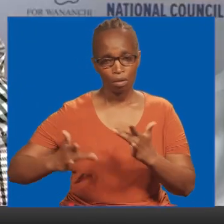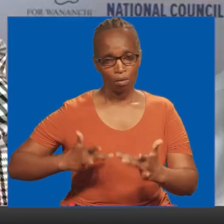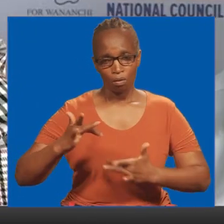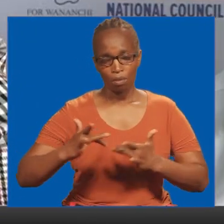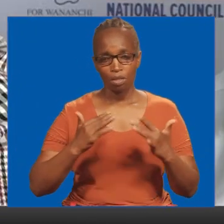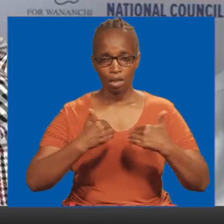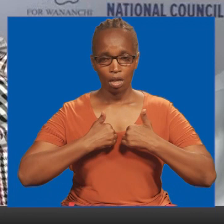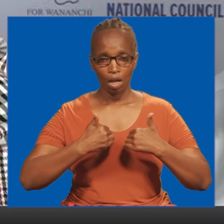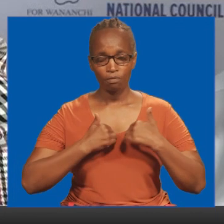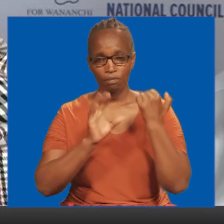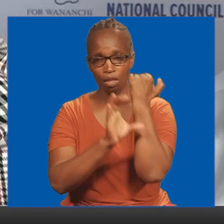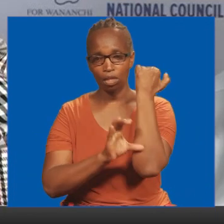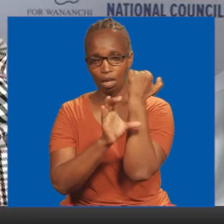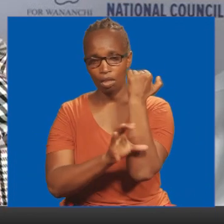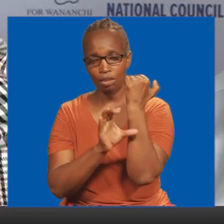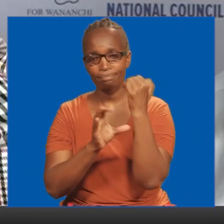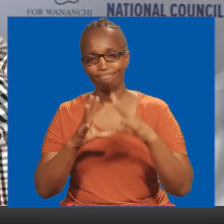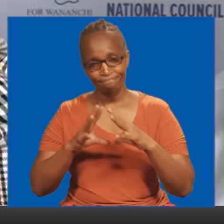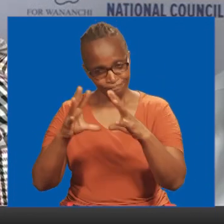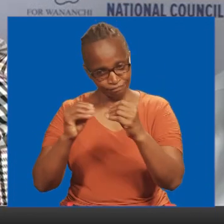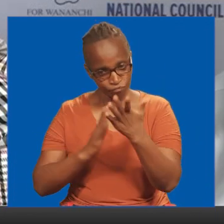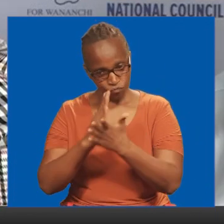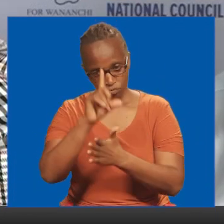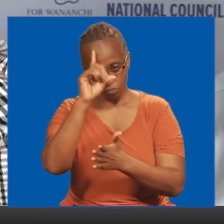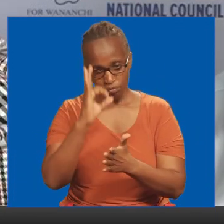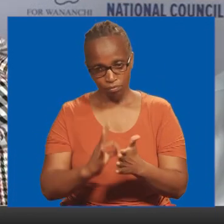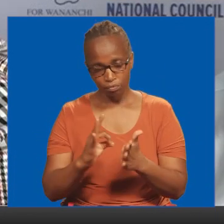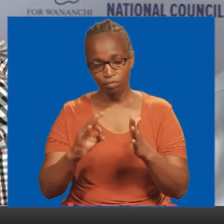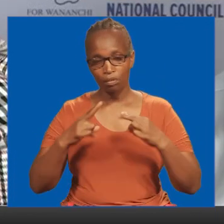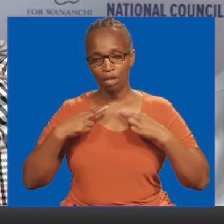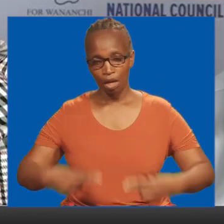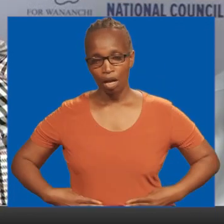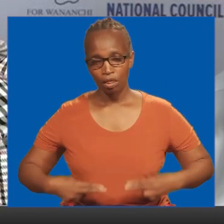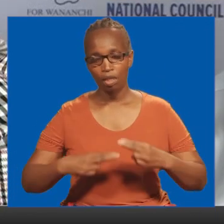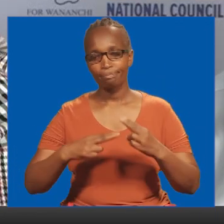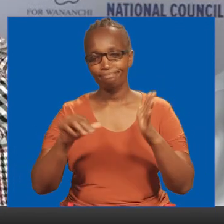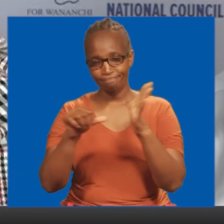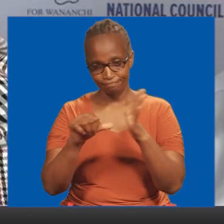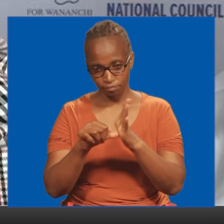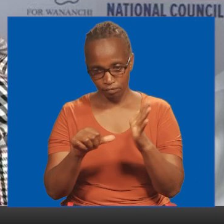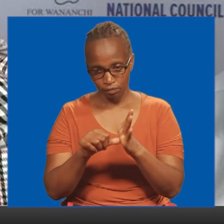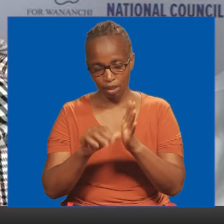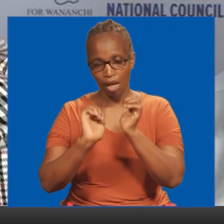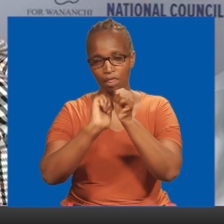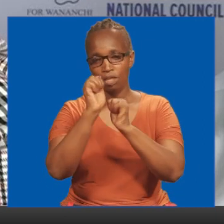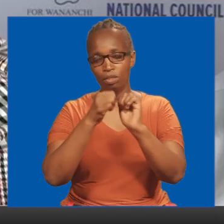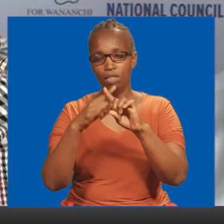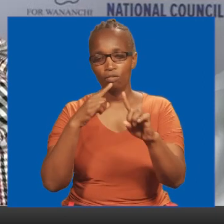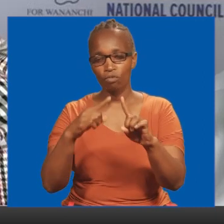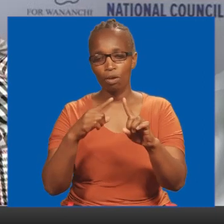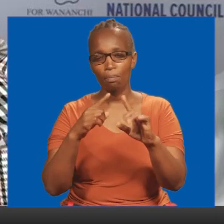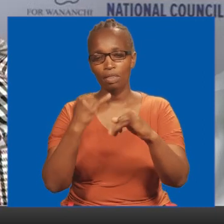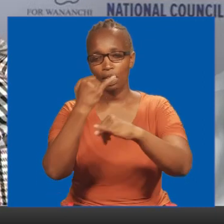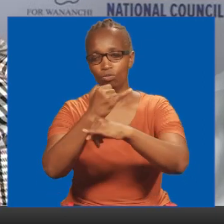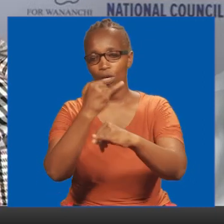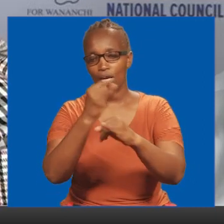are concerned that the country is going through a serious health crisis. The transition from the National